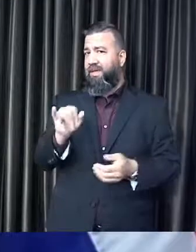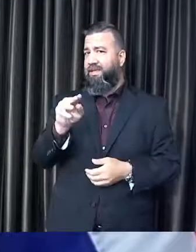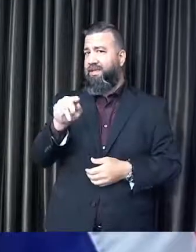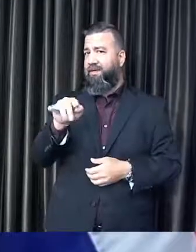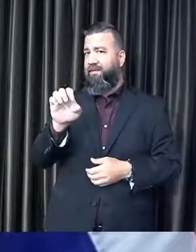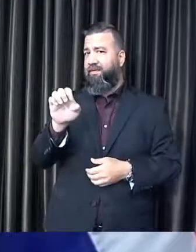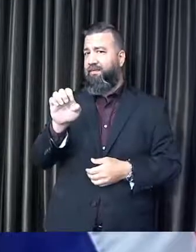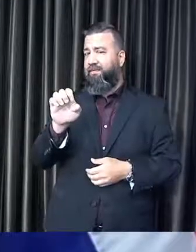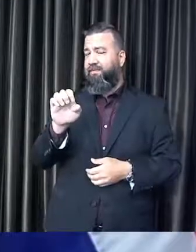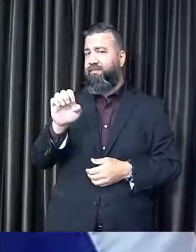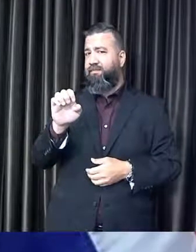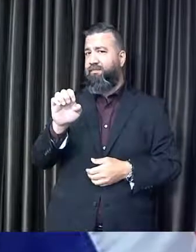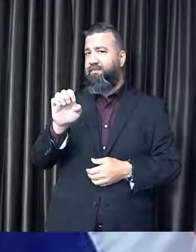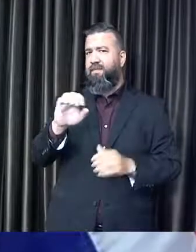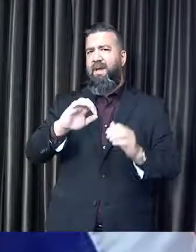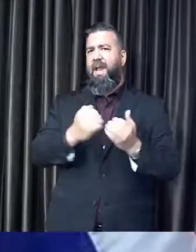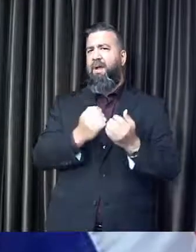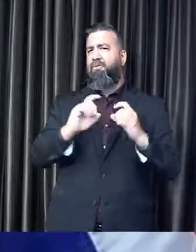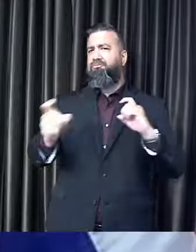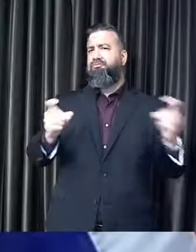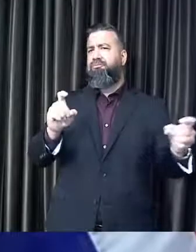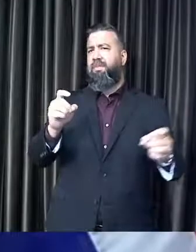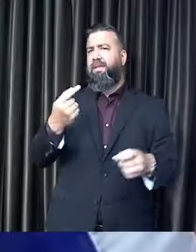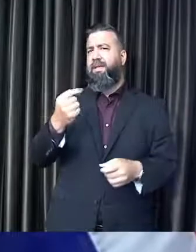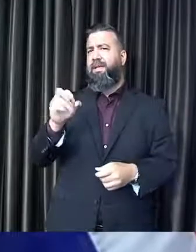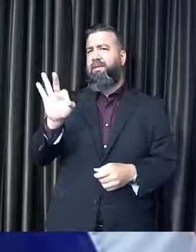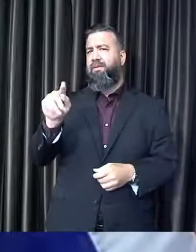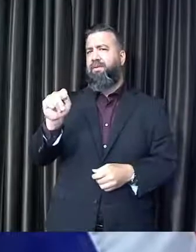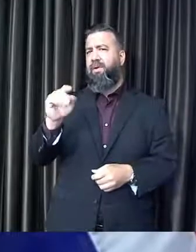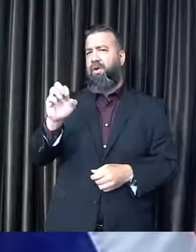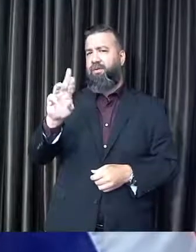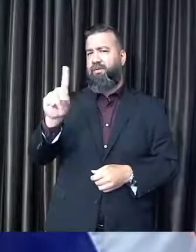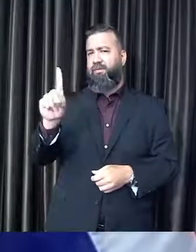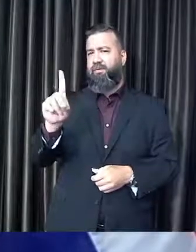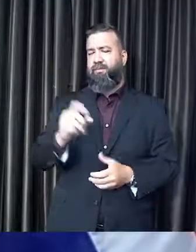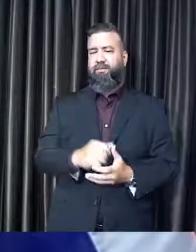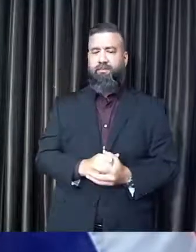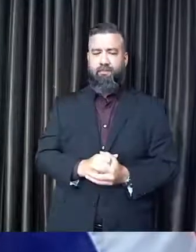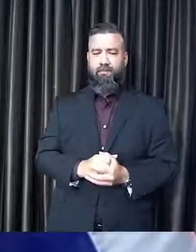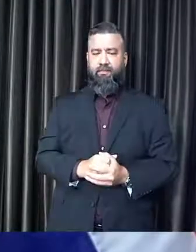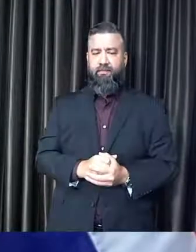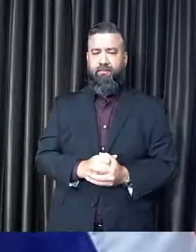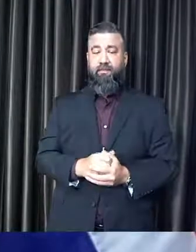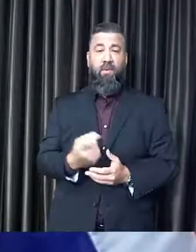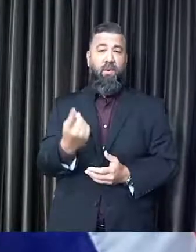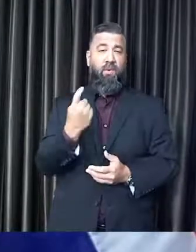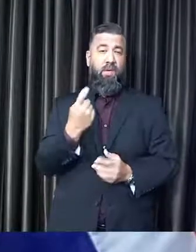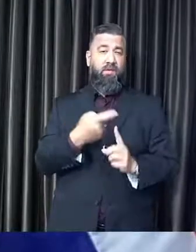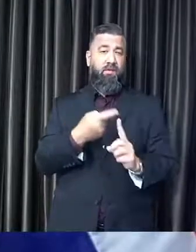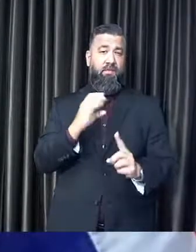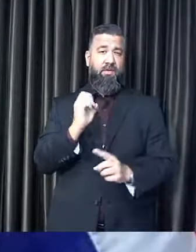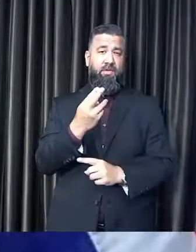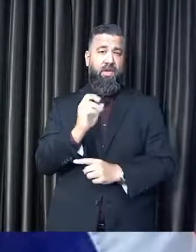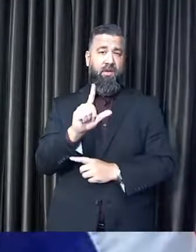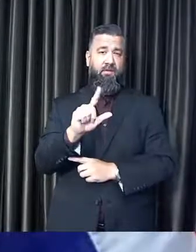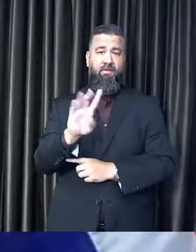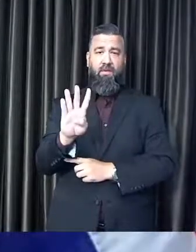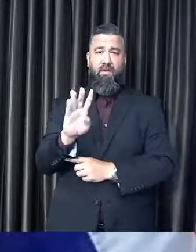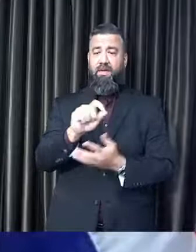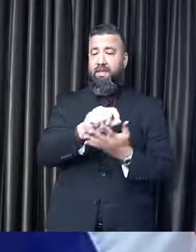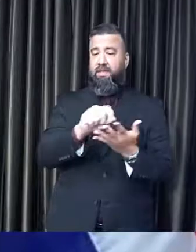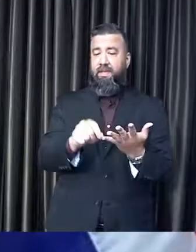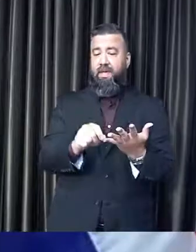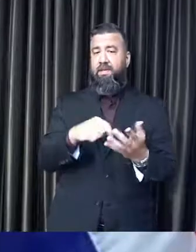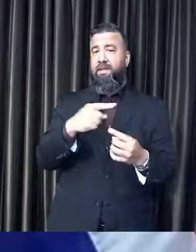And do you know how the gift cards would be distributed? So the question from Channel 4 is about the details regarding